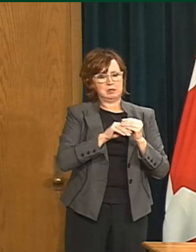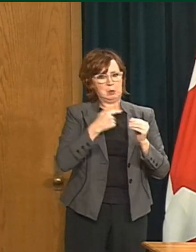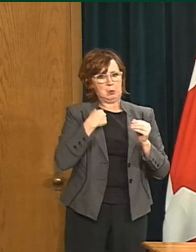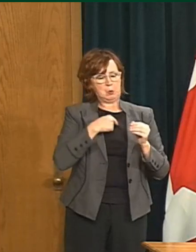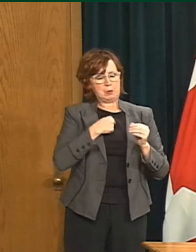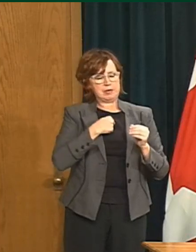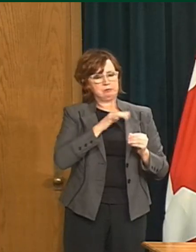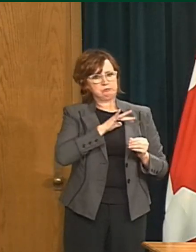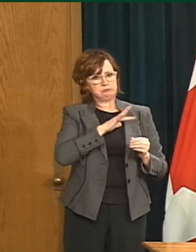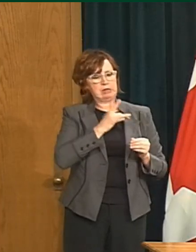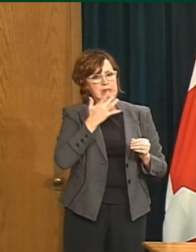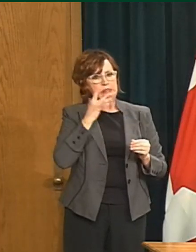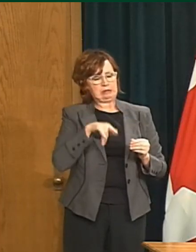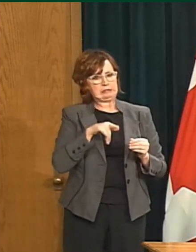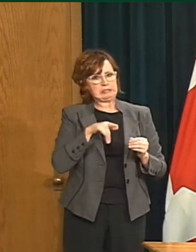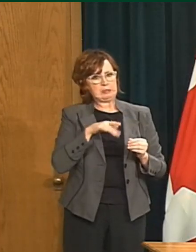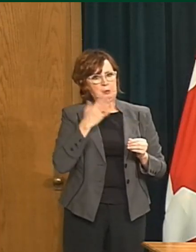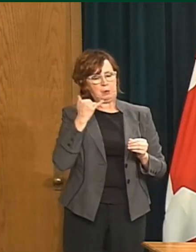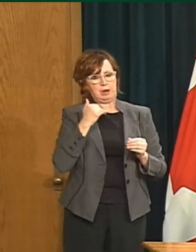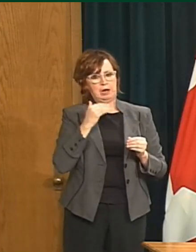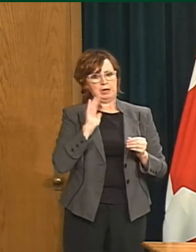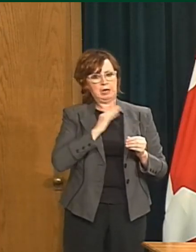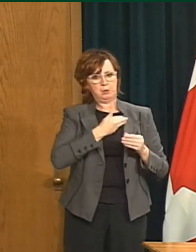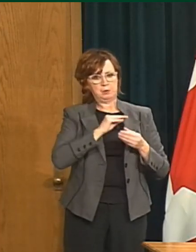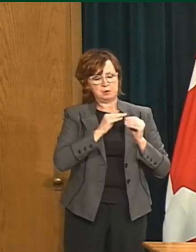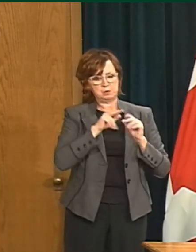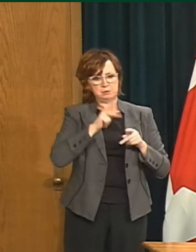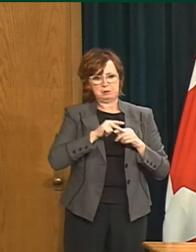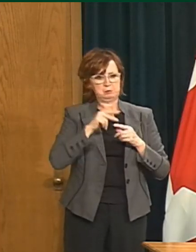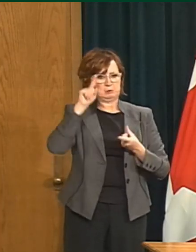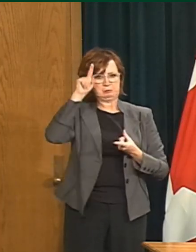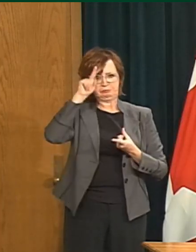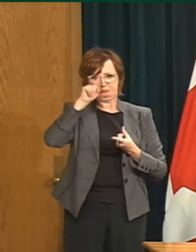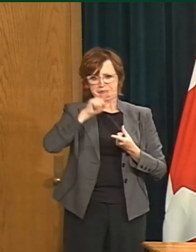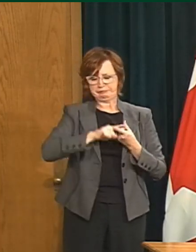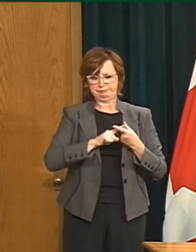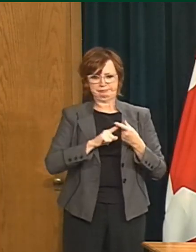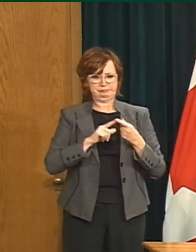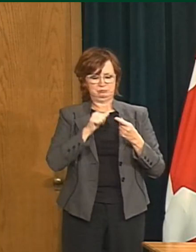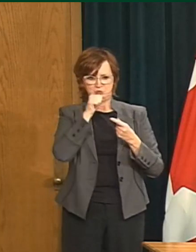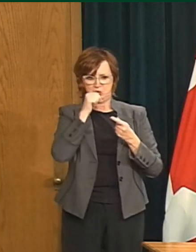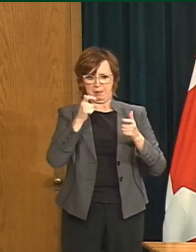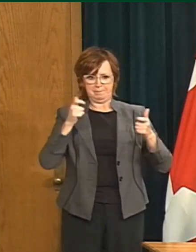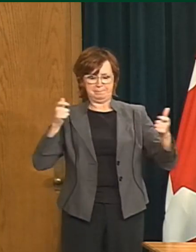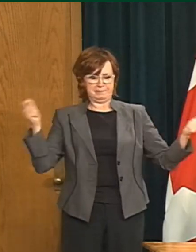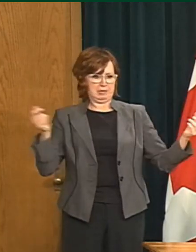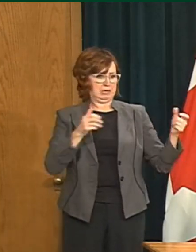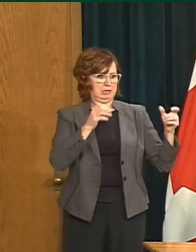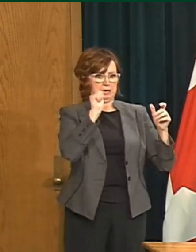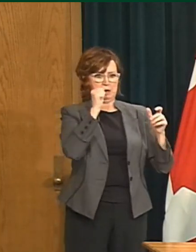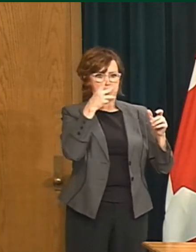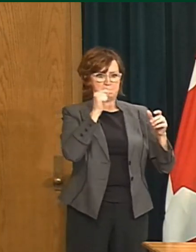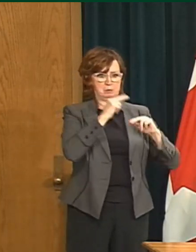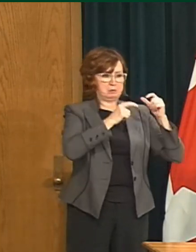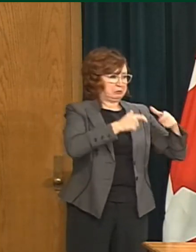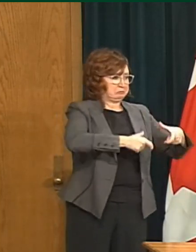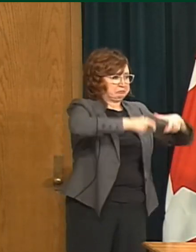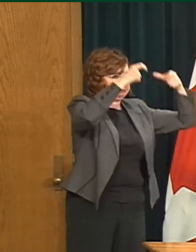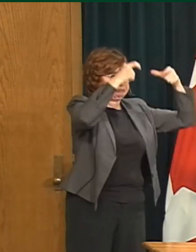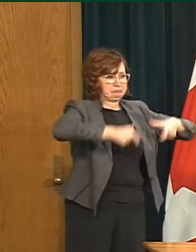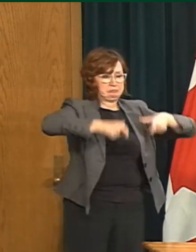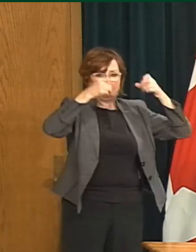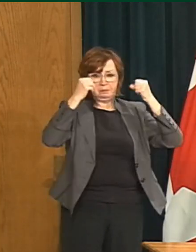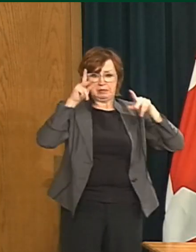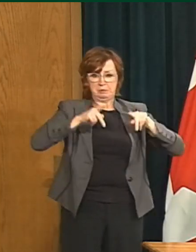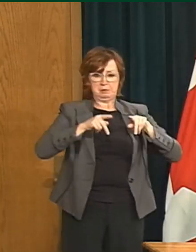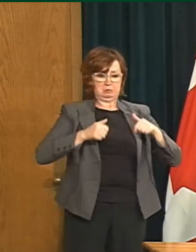social distancing very effectively, which is shown in the daily case counts, but also showing some of our strengths around